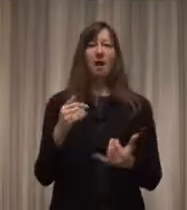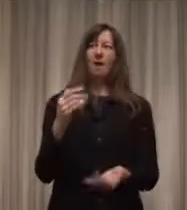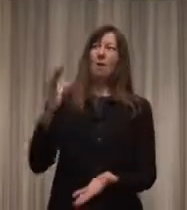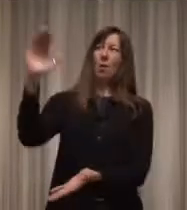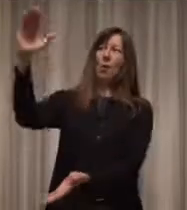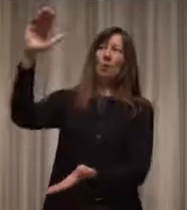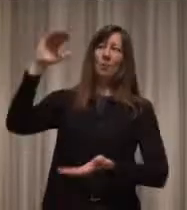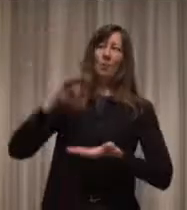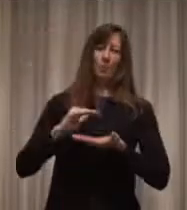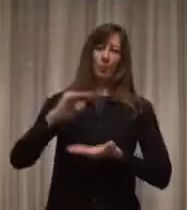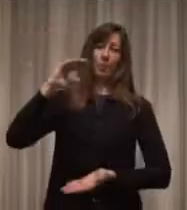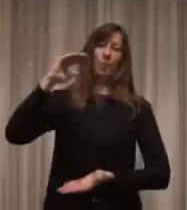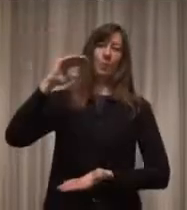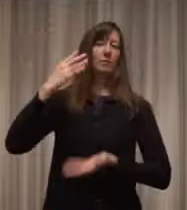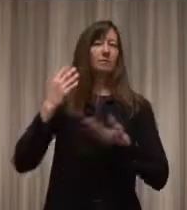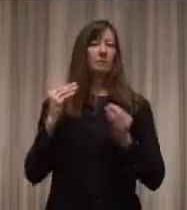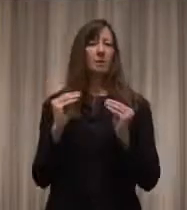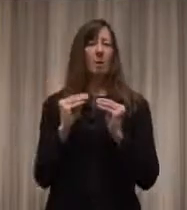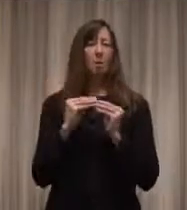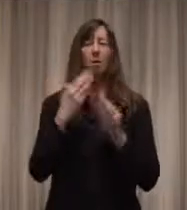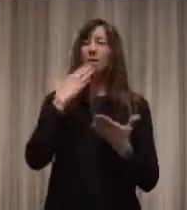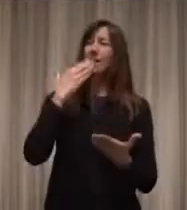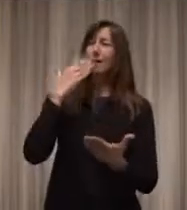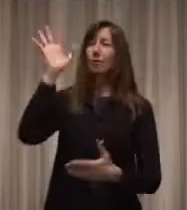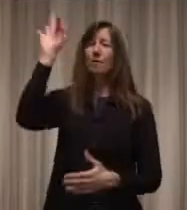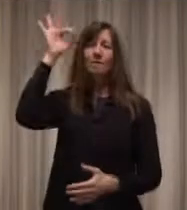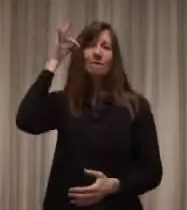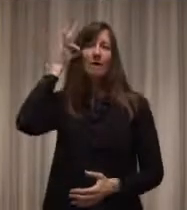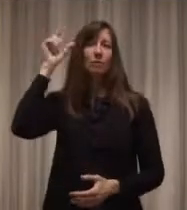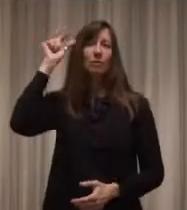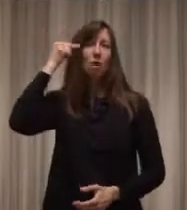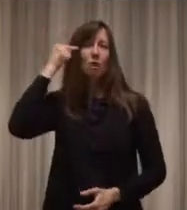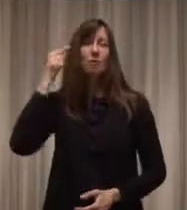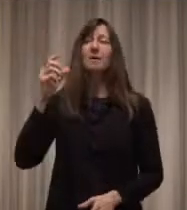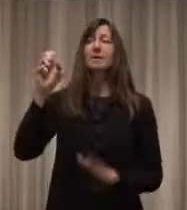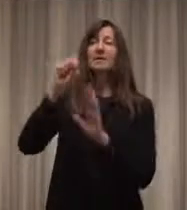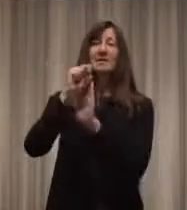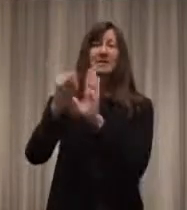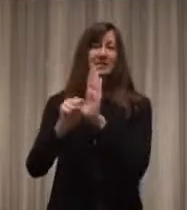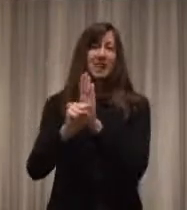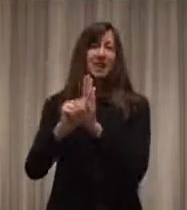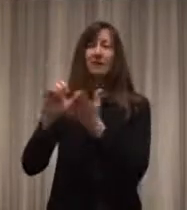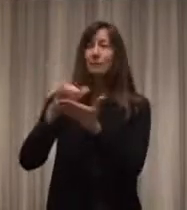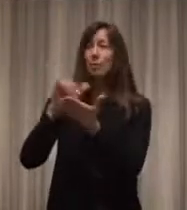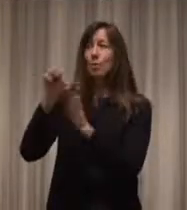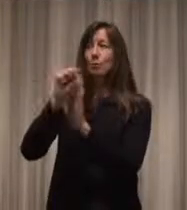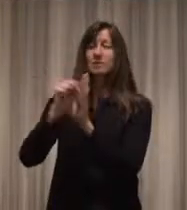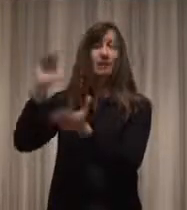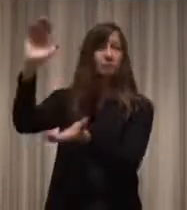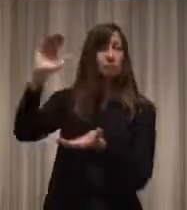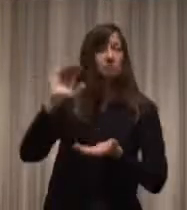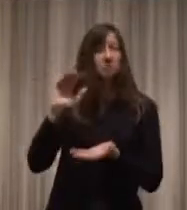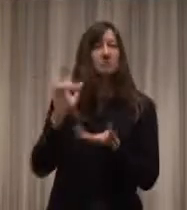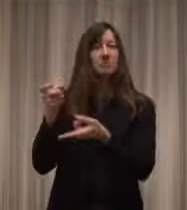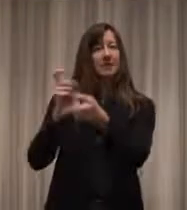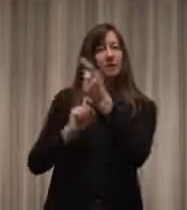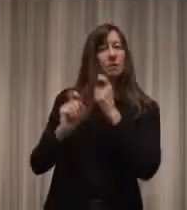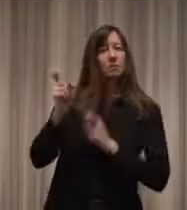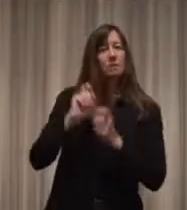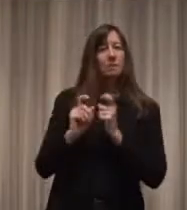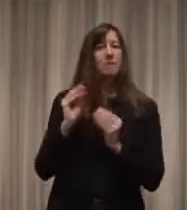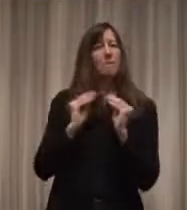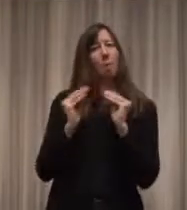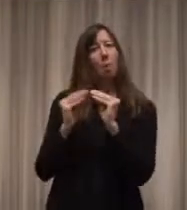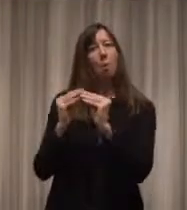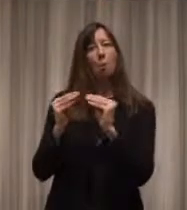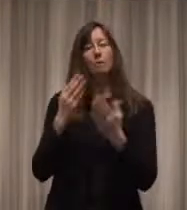more, but it is not near enough. The increase from last week to this week is